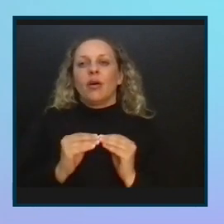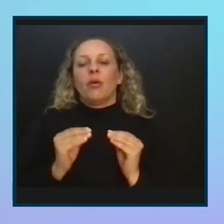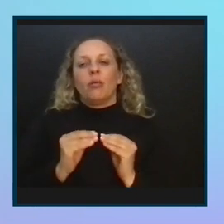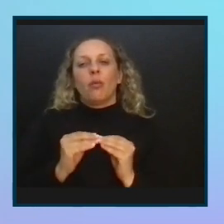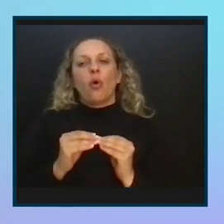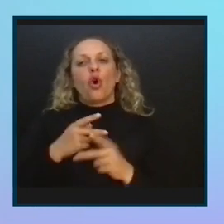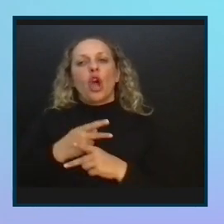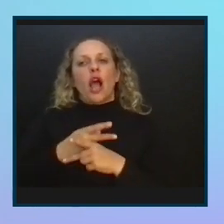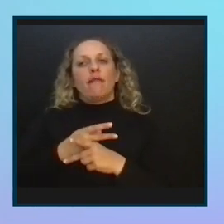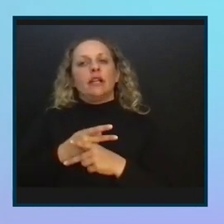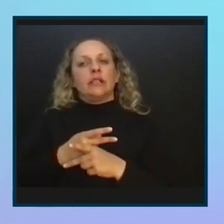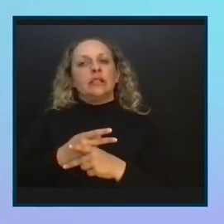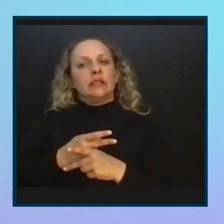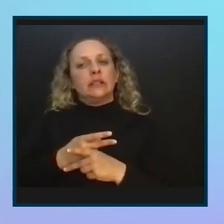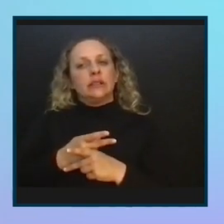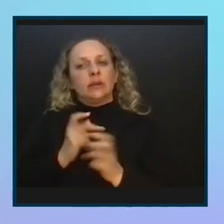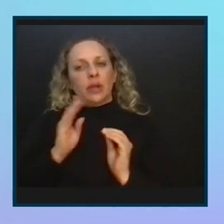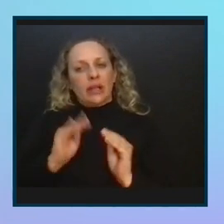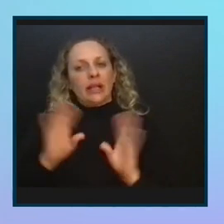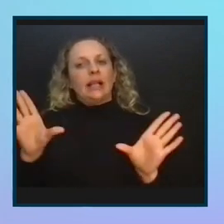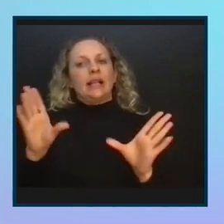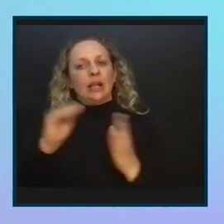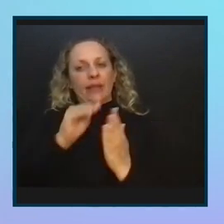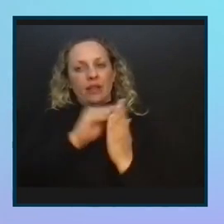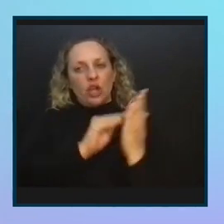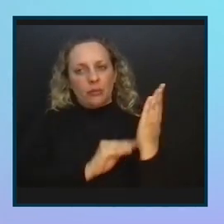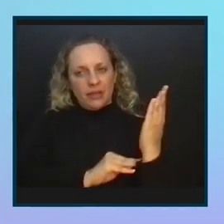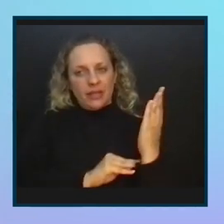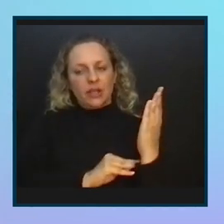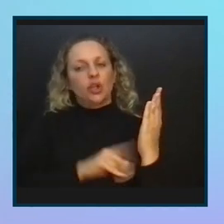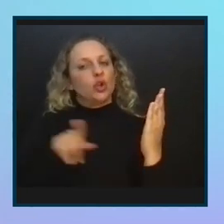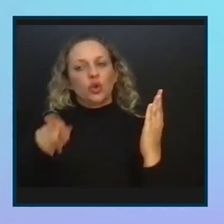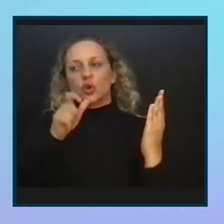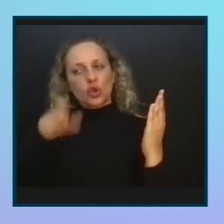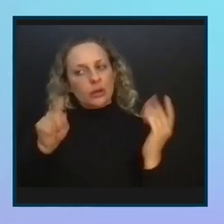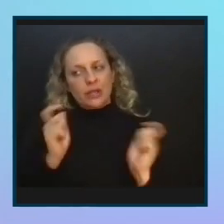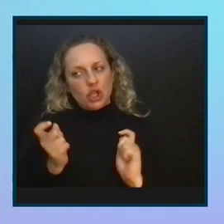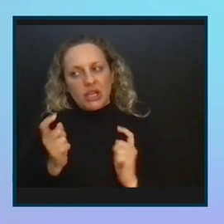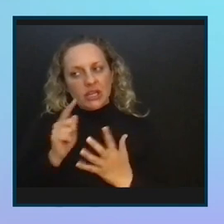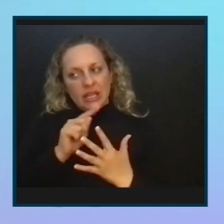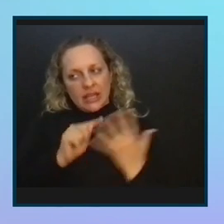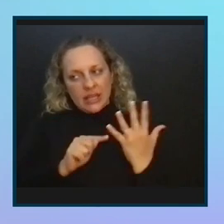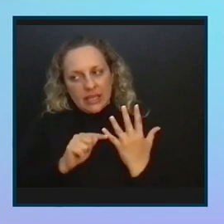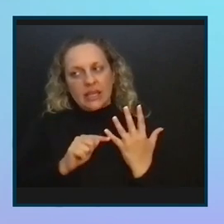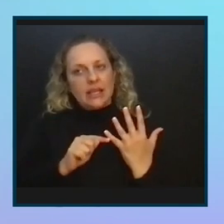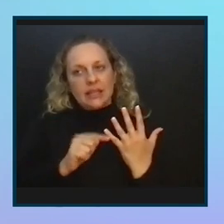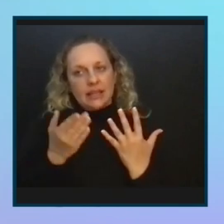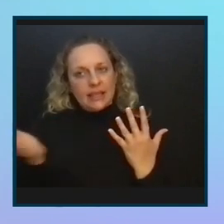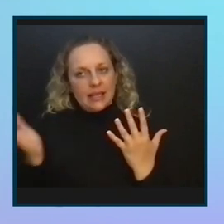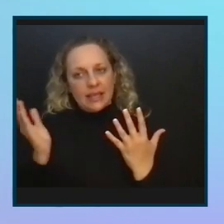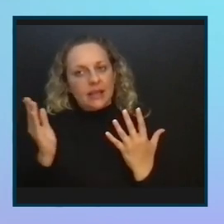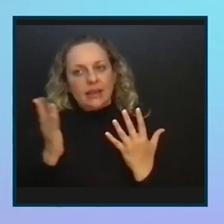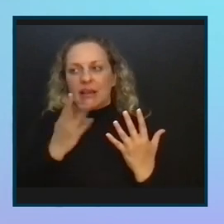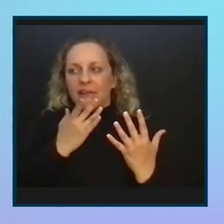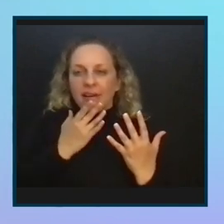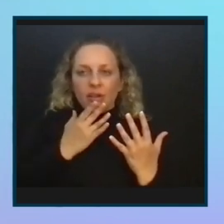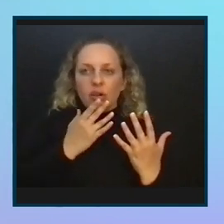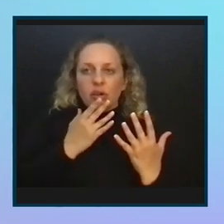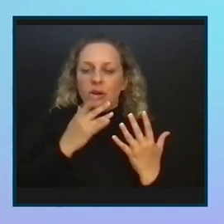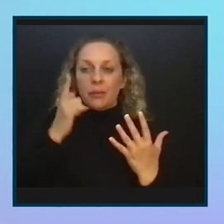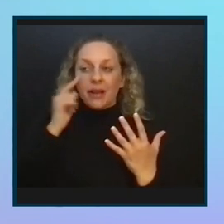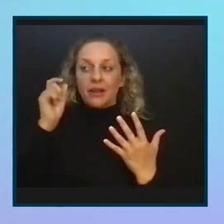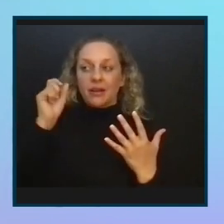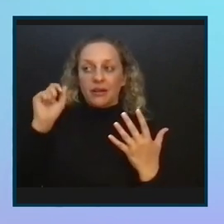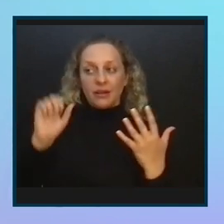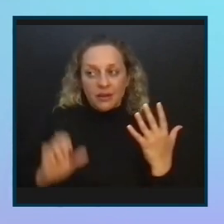governance issue, and we make it very clear in the documentation, no, you shouldn't be changing these values, you shouldn't be changing the color because of X, Y,